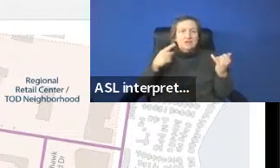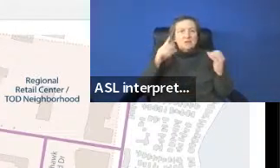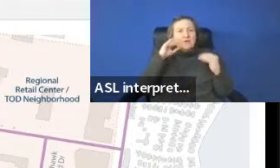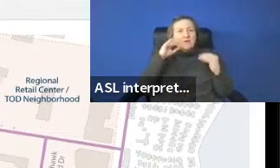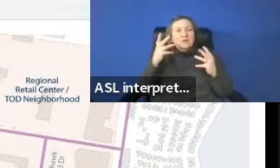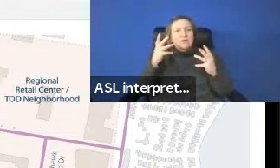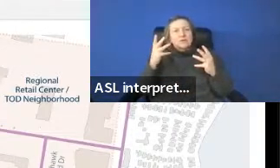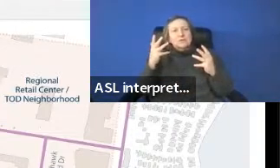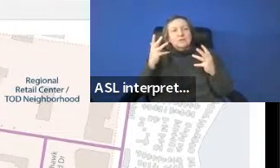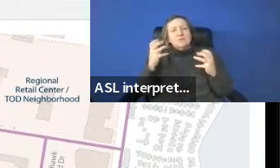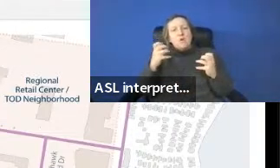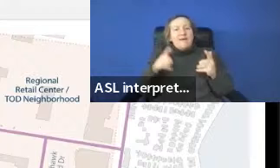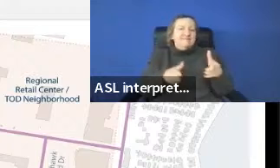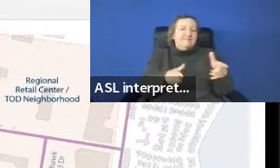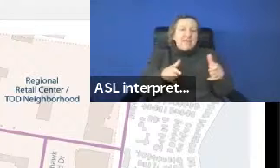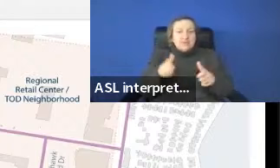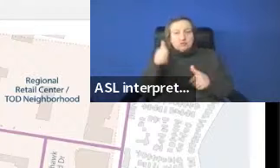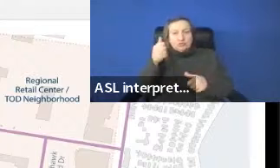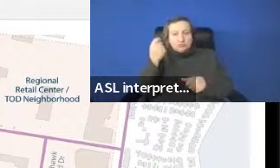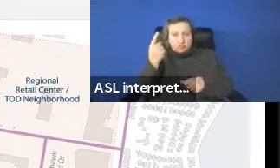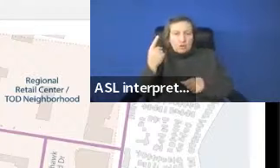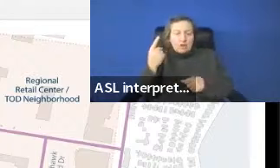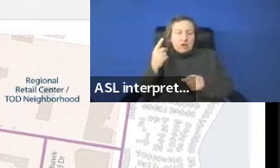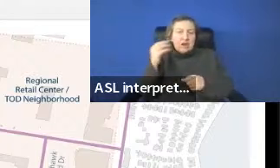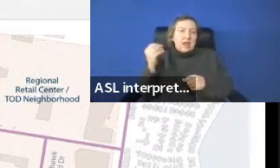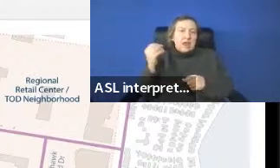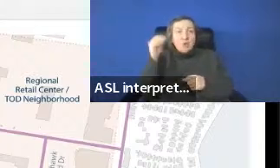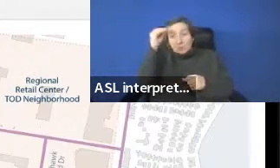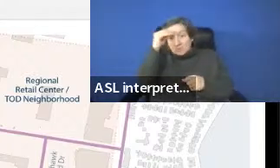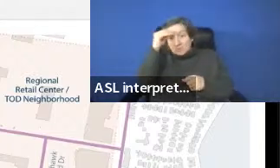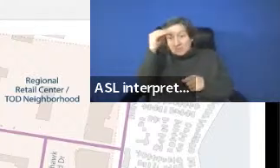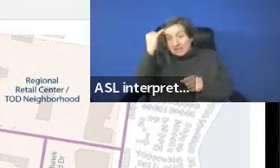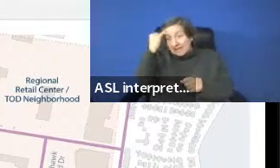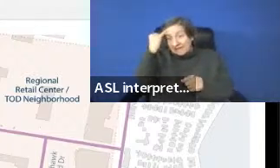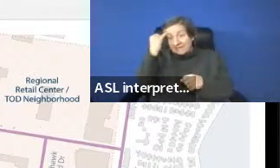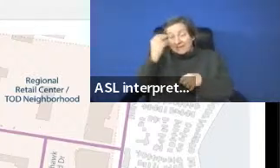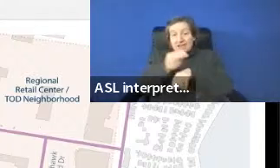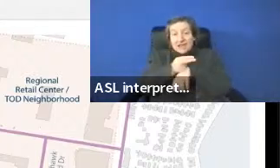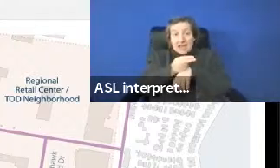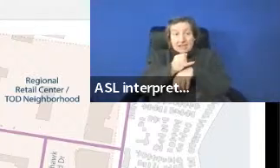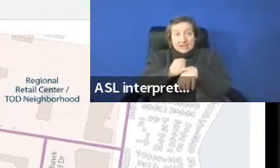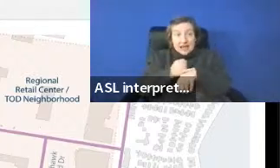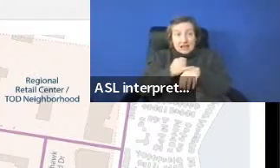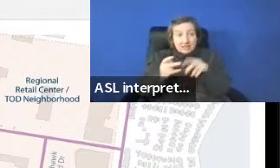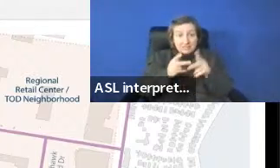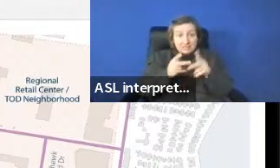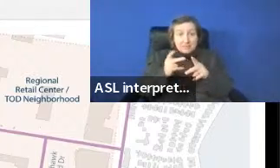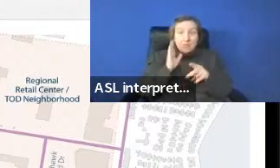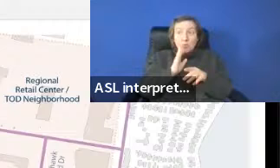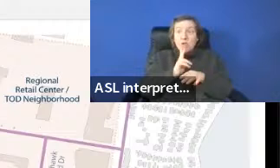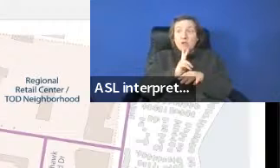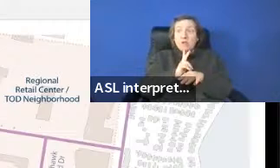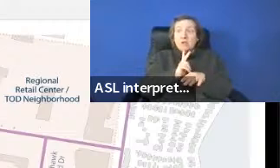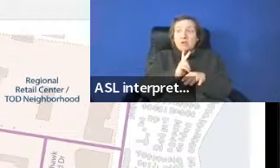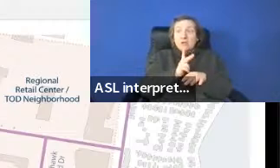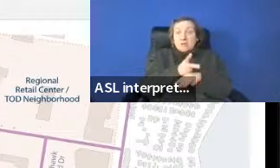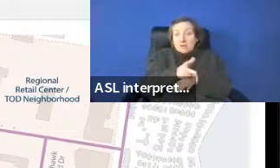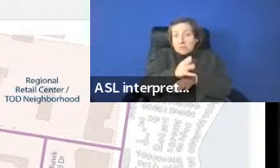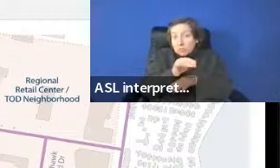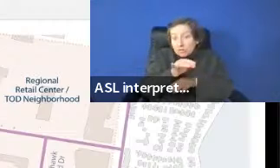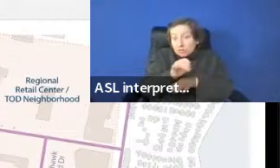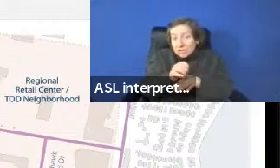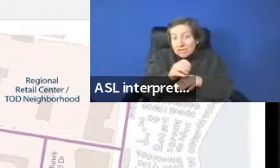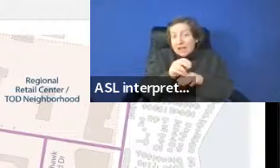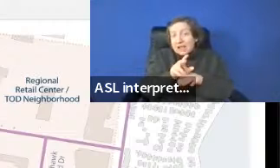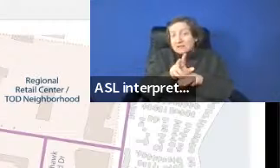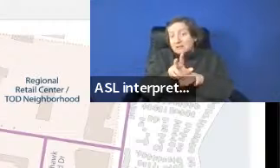fastest one. And then the opinion is based on whether or not the Hayden Island people get off at Marine and hop over and how many interchanges they